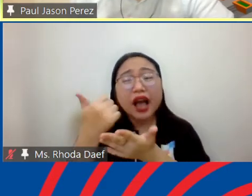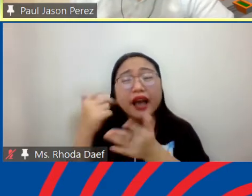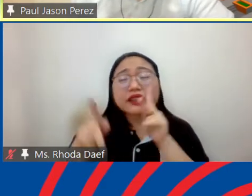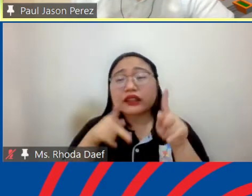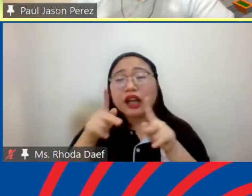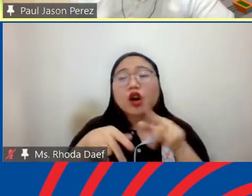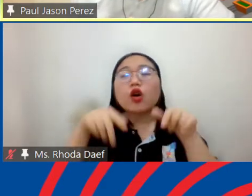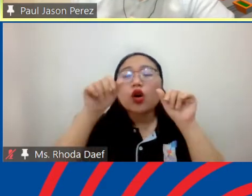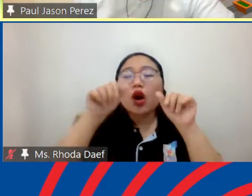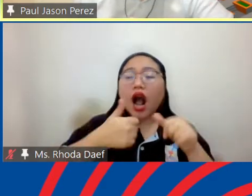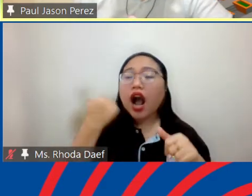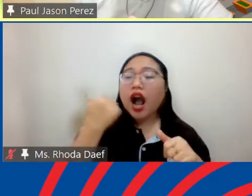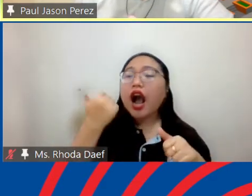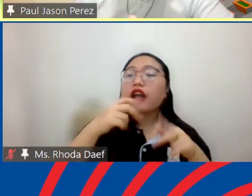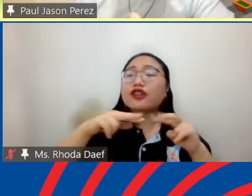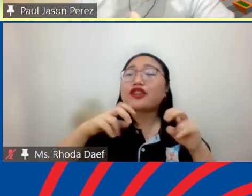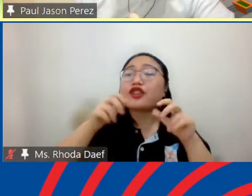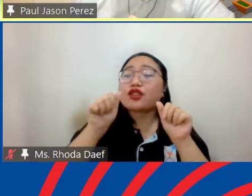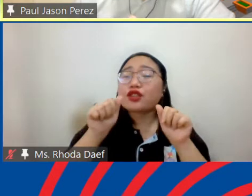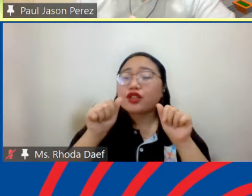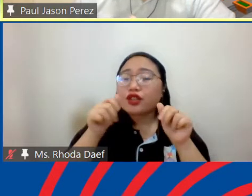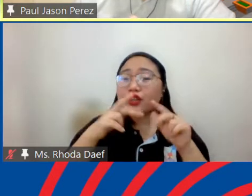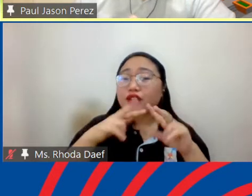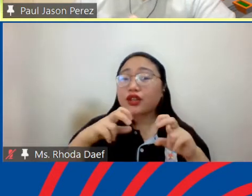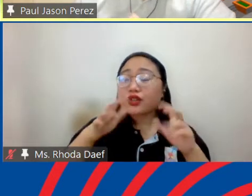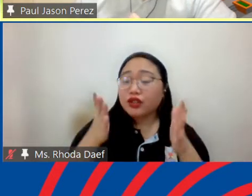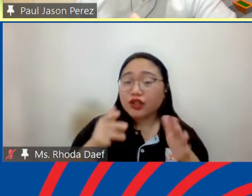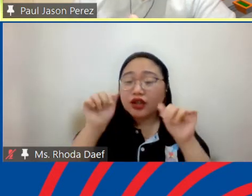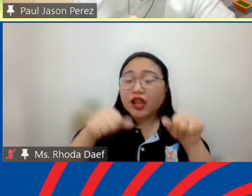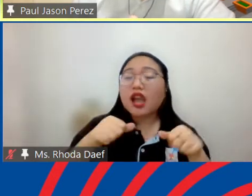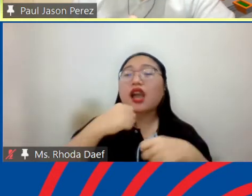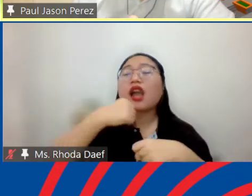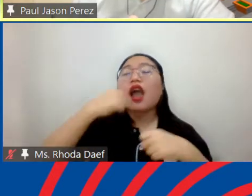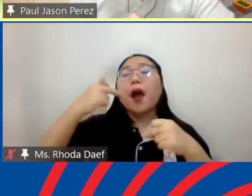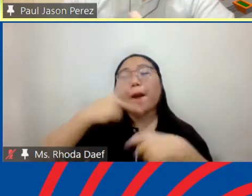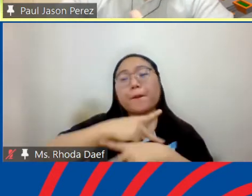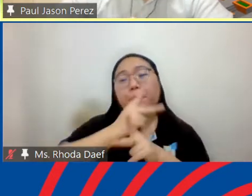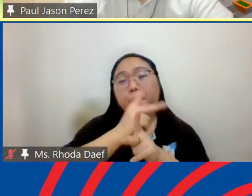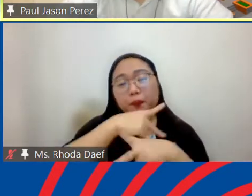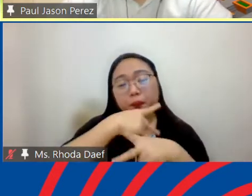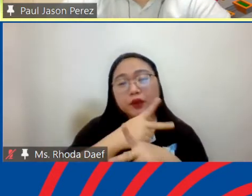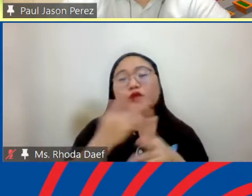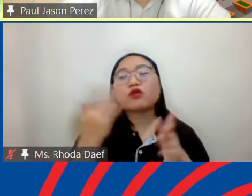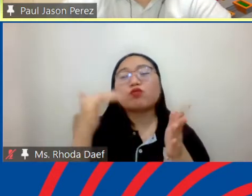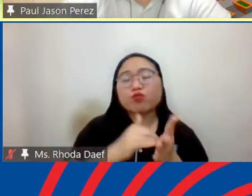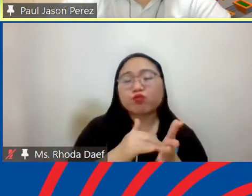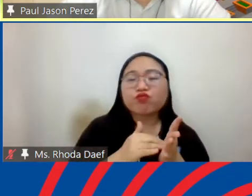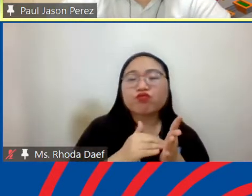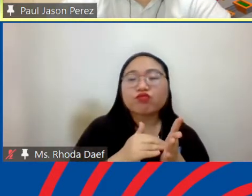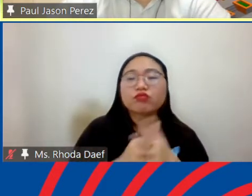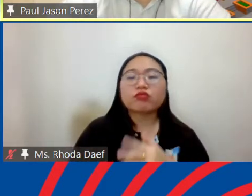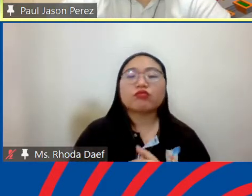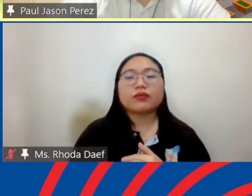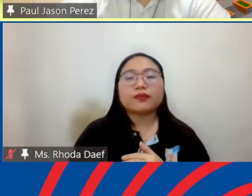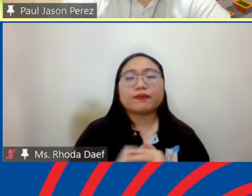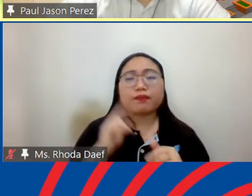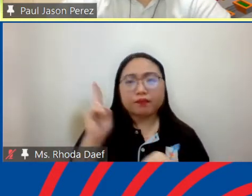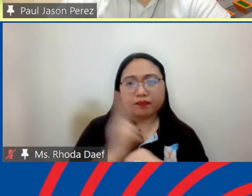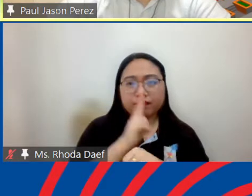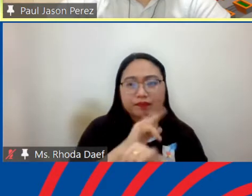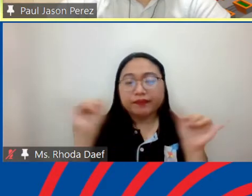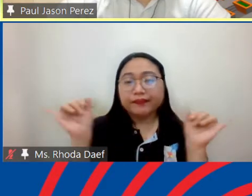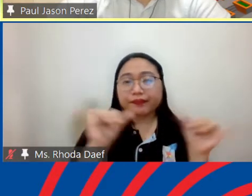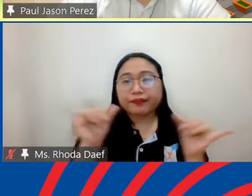will be able to produce a publication out of the same data. And this also echoed